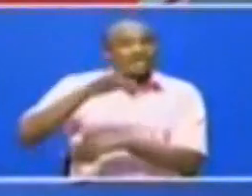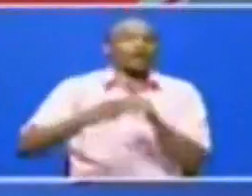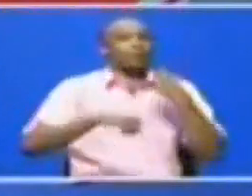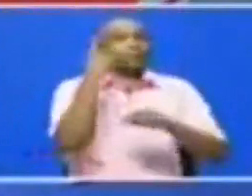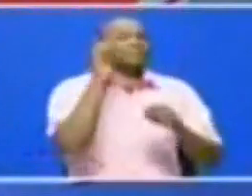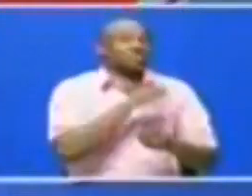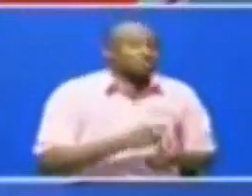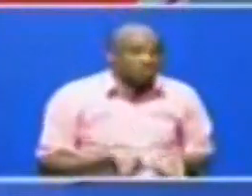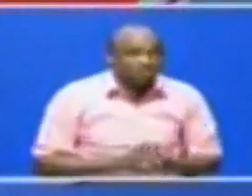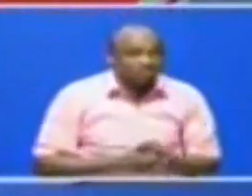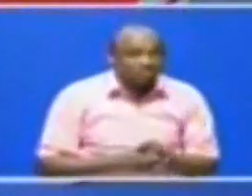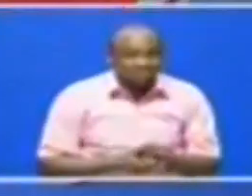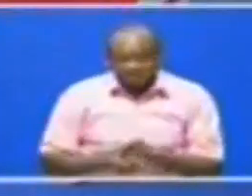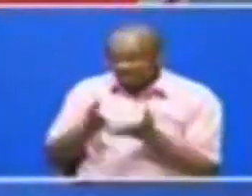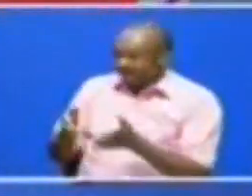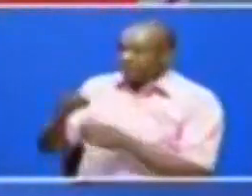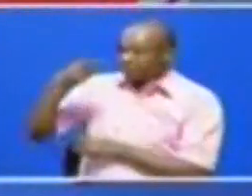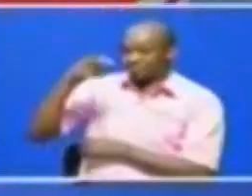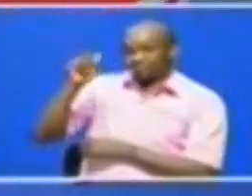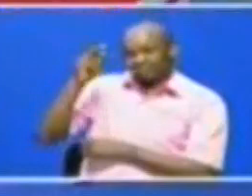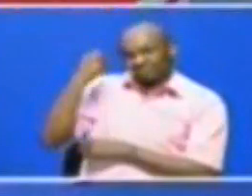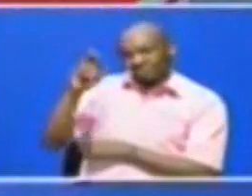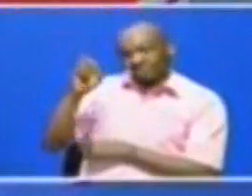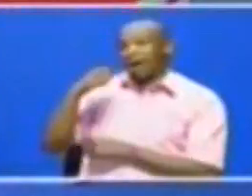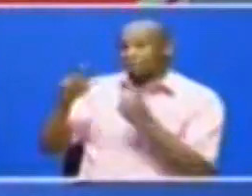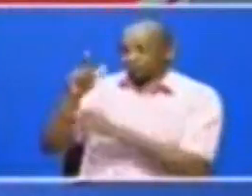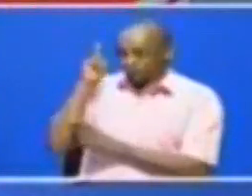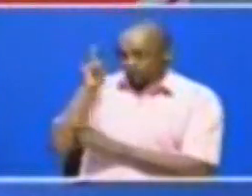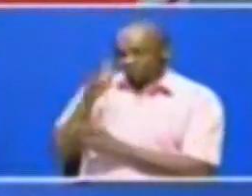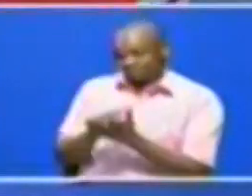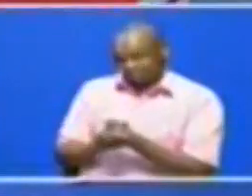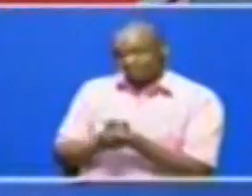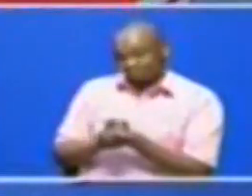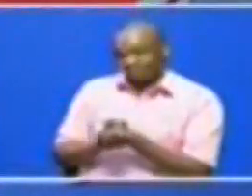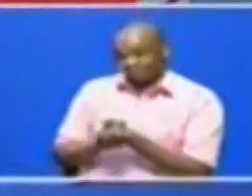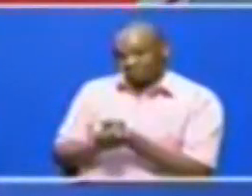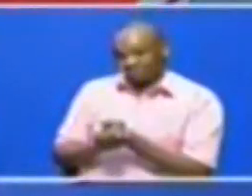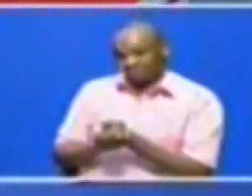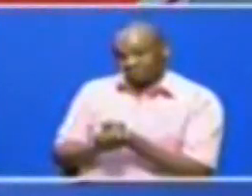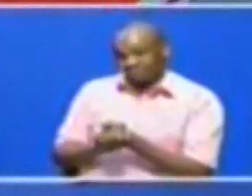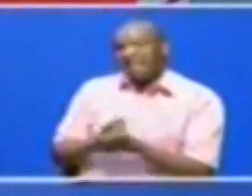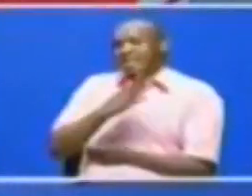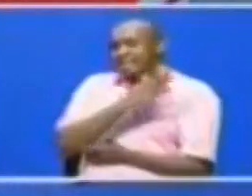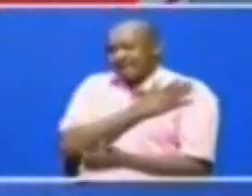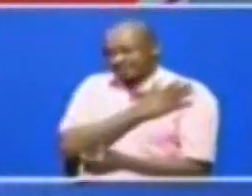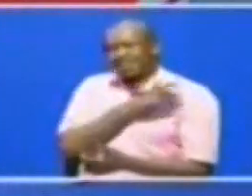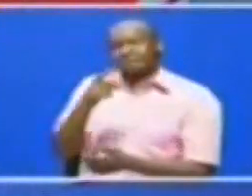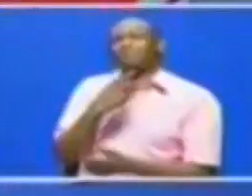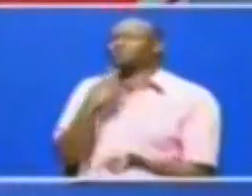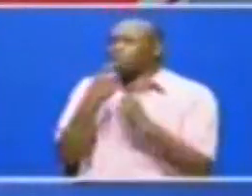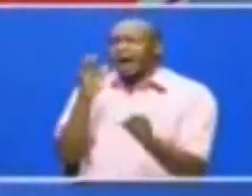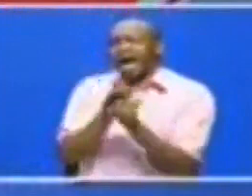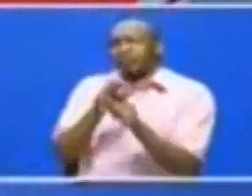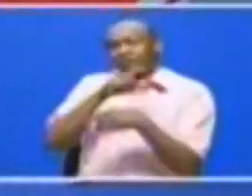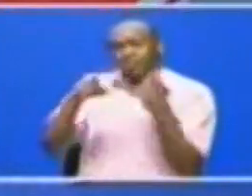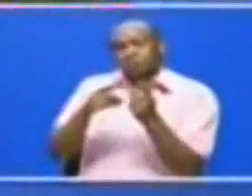MP. Now, Harvey, I'll go back to your comfort zone, which is, of course, matters low. But before that, NASA were very vocal, talking about, you know,